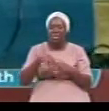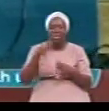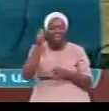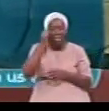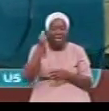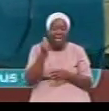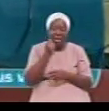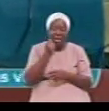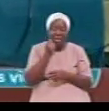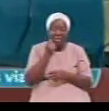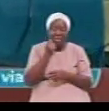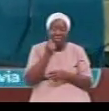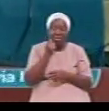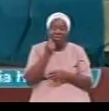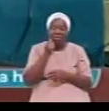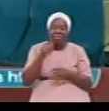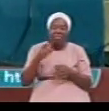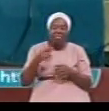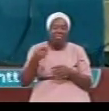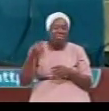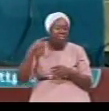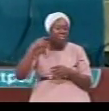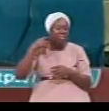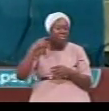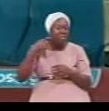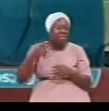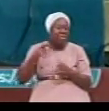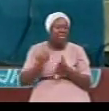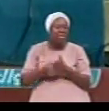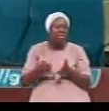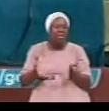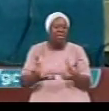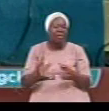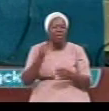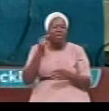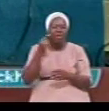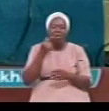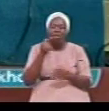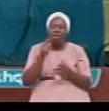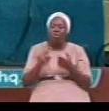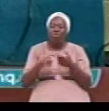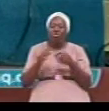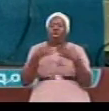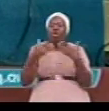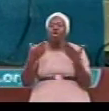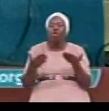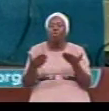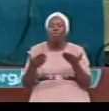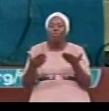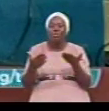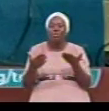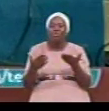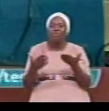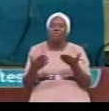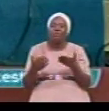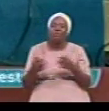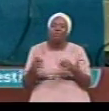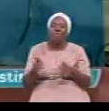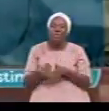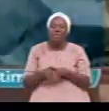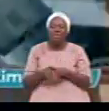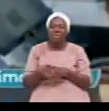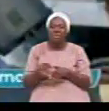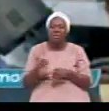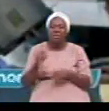in a lockjaw is just basically there's a jaw in here which allows your mouth to open. So it's called the temporomandibular joint. That